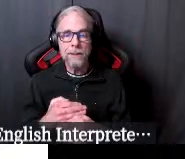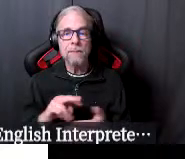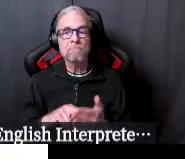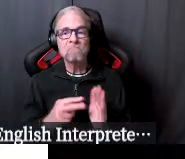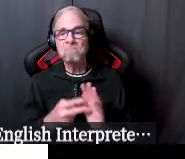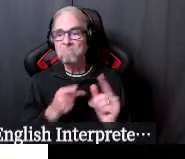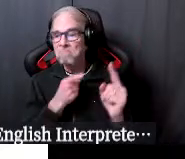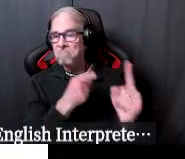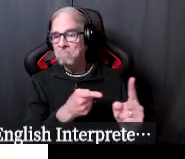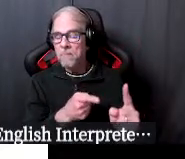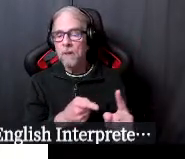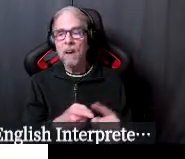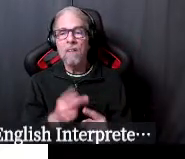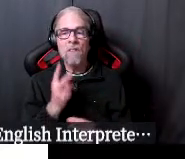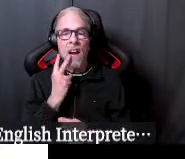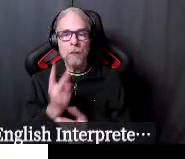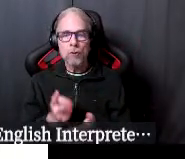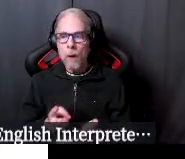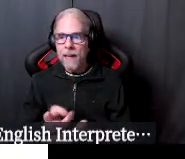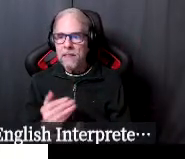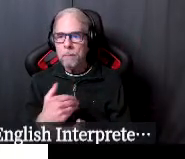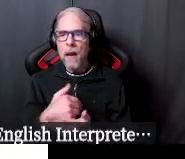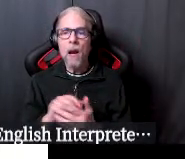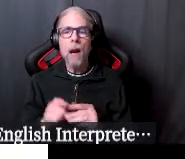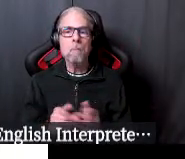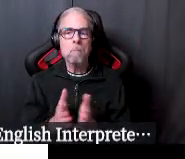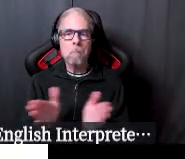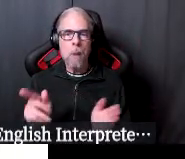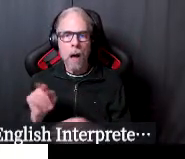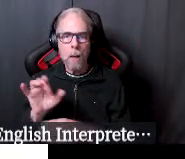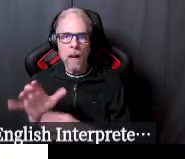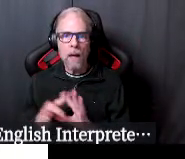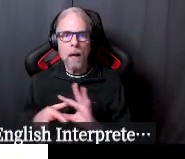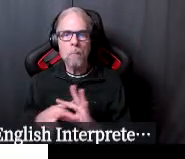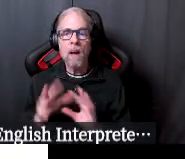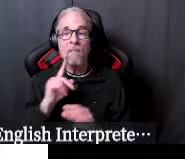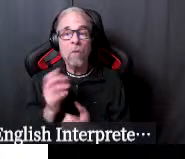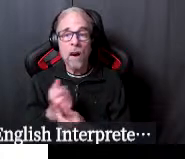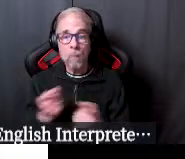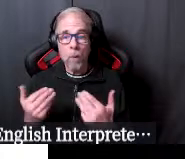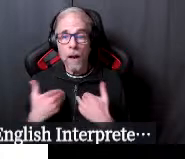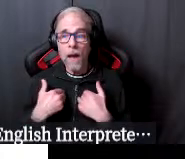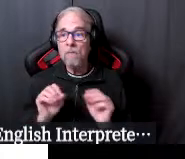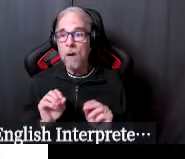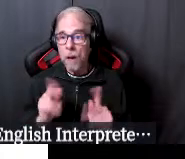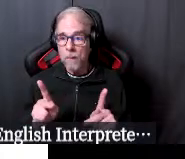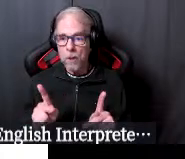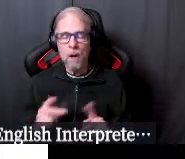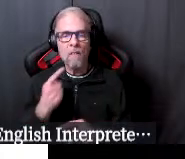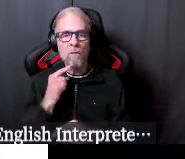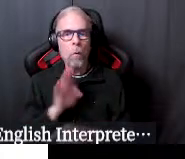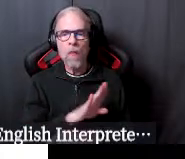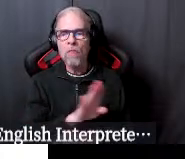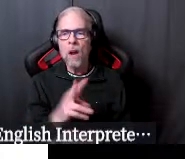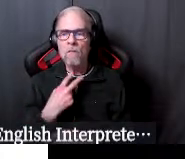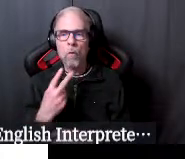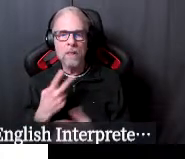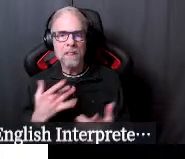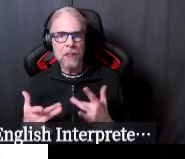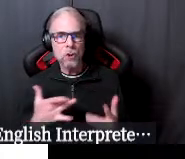a transparent public comment process for everyone to have an opportunity to be heard.